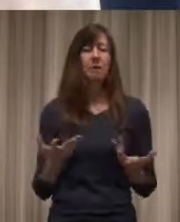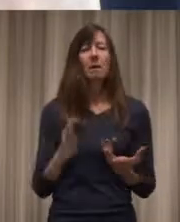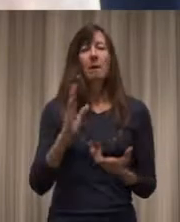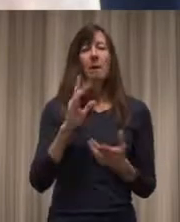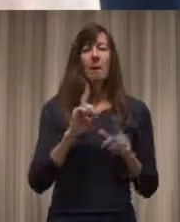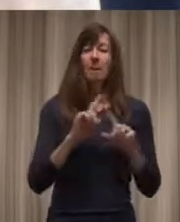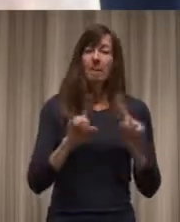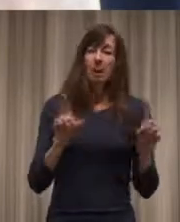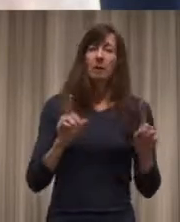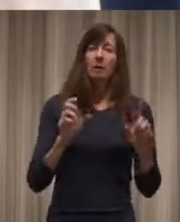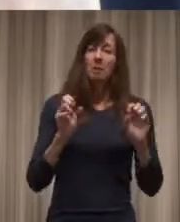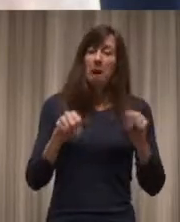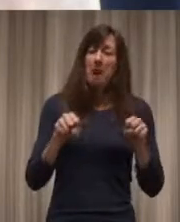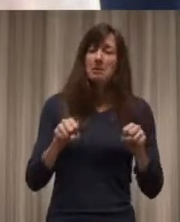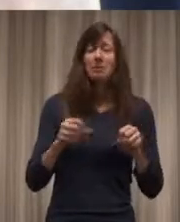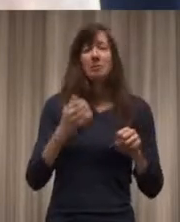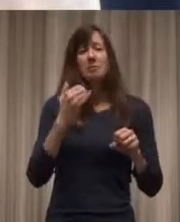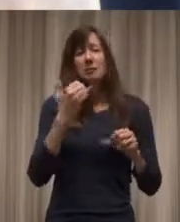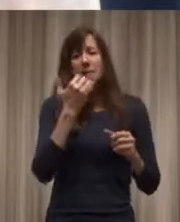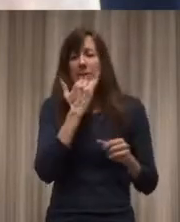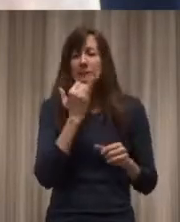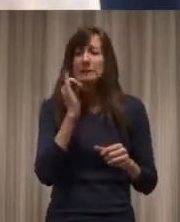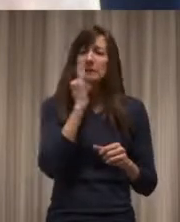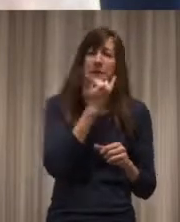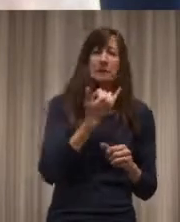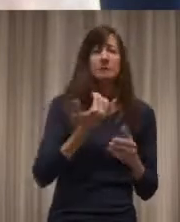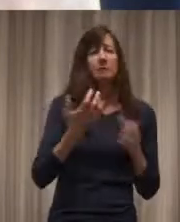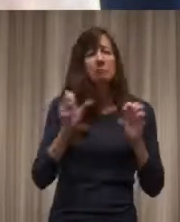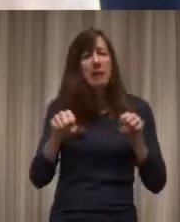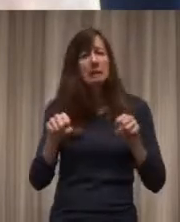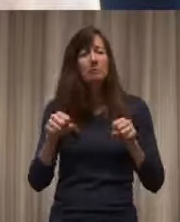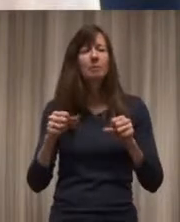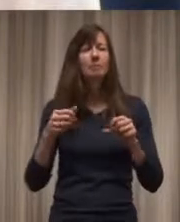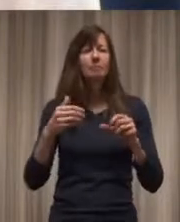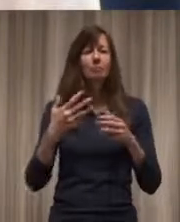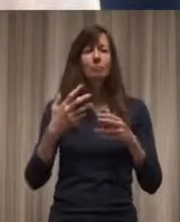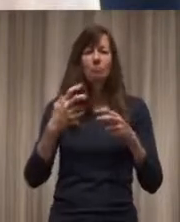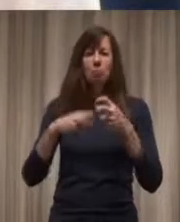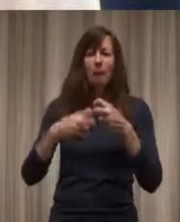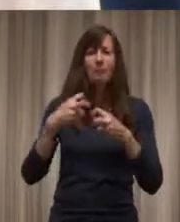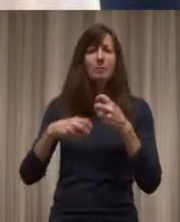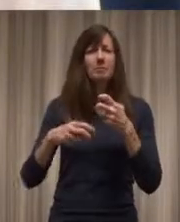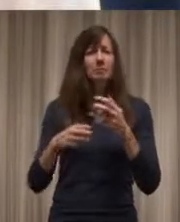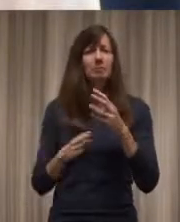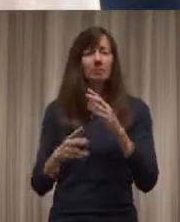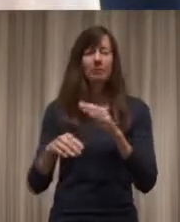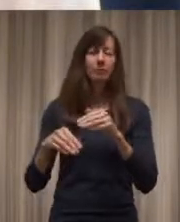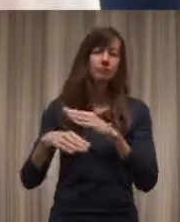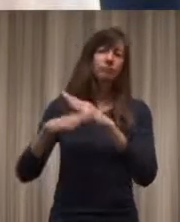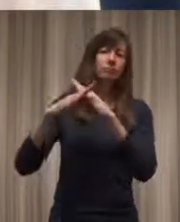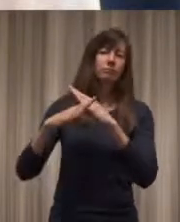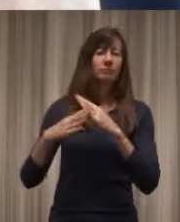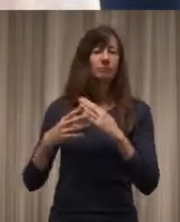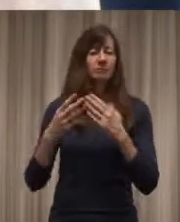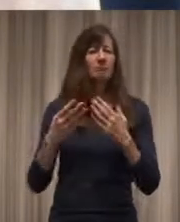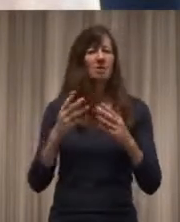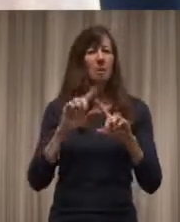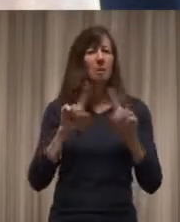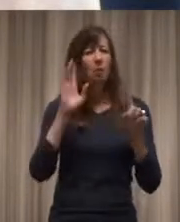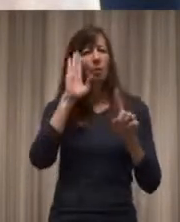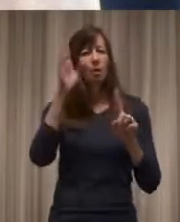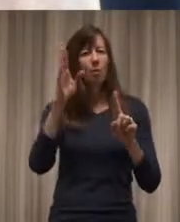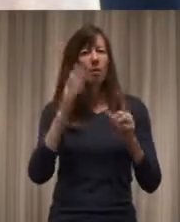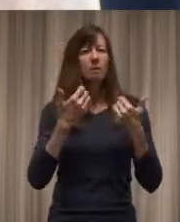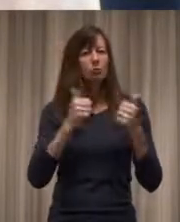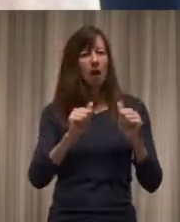that honestly and transparently, and need your feedback to make sure that we're getting it right. So please keep that coming, and